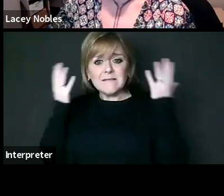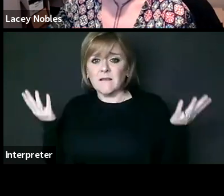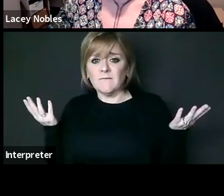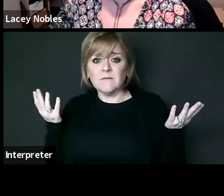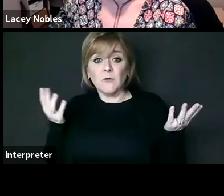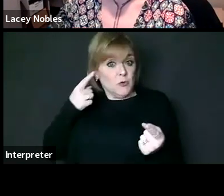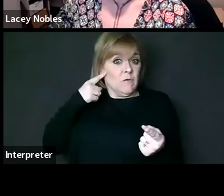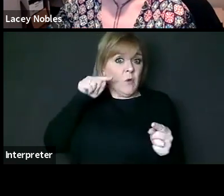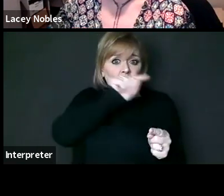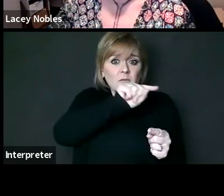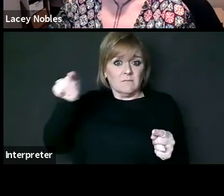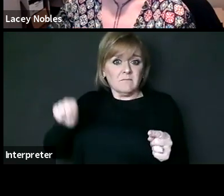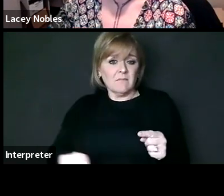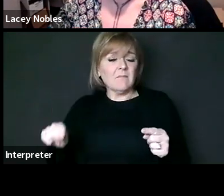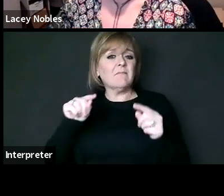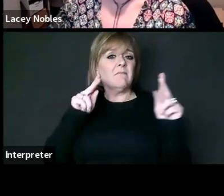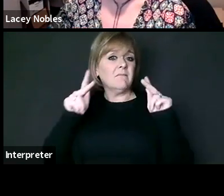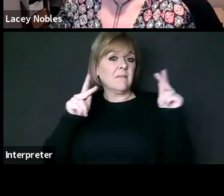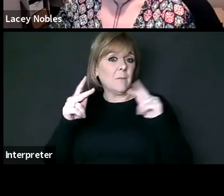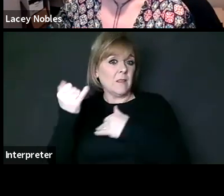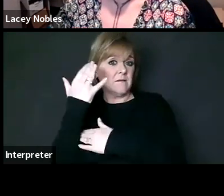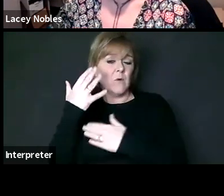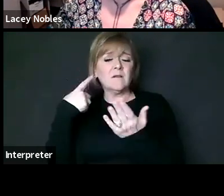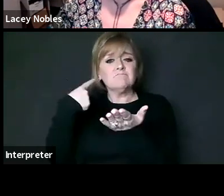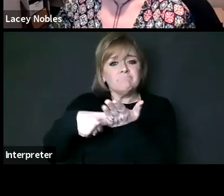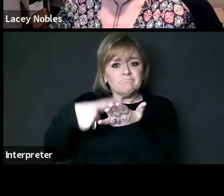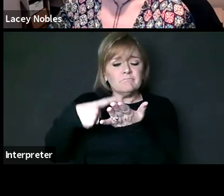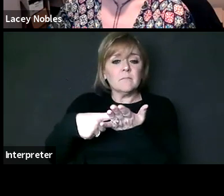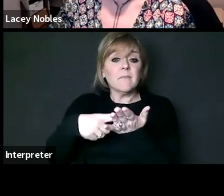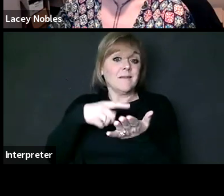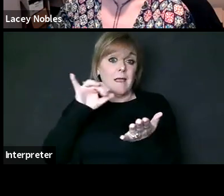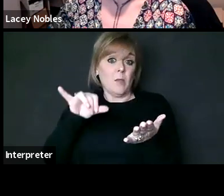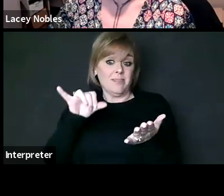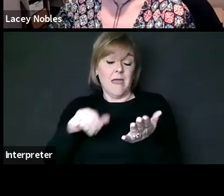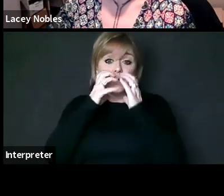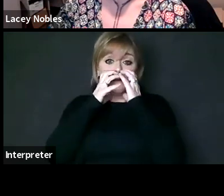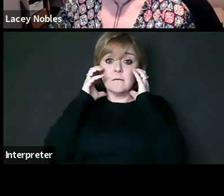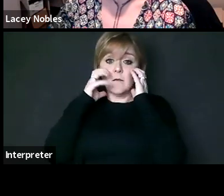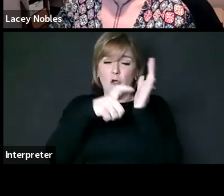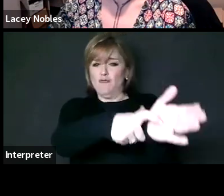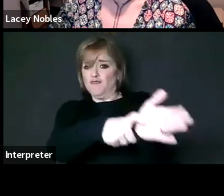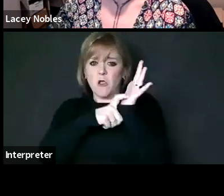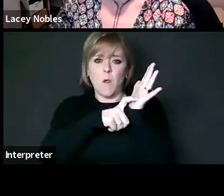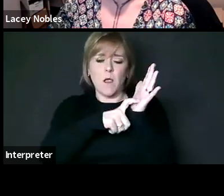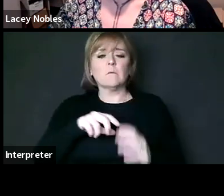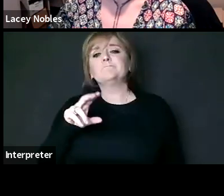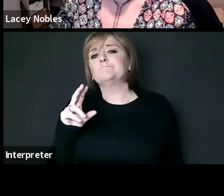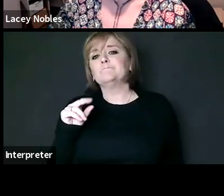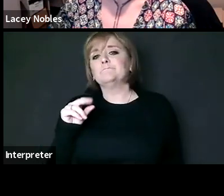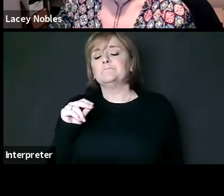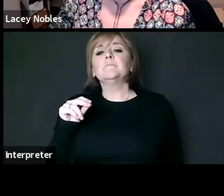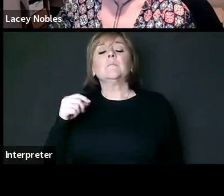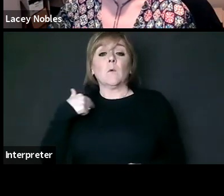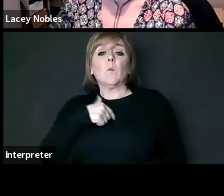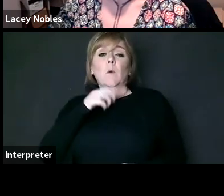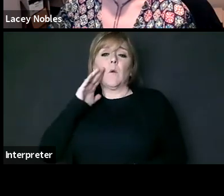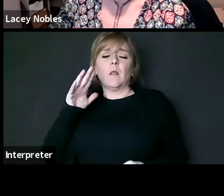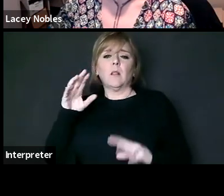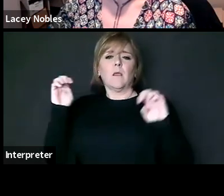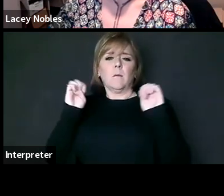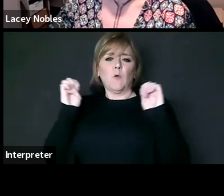Ms. Wells talk about it. We've not mandated that. We're going to have an emergency council meeting on